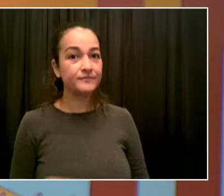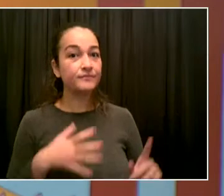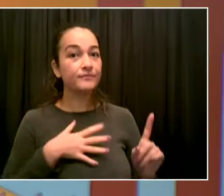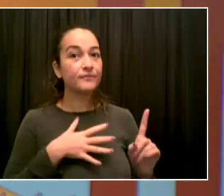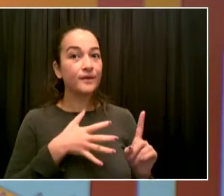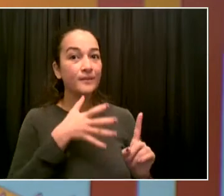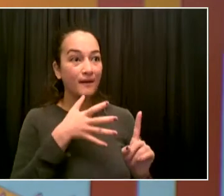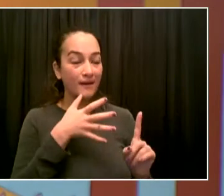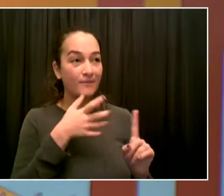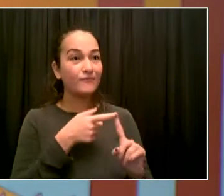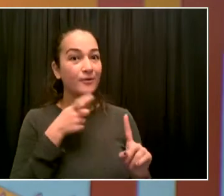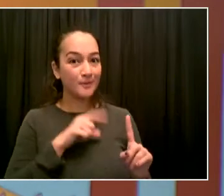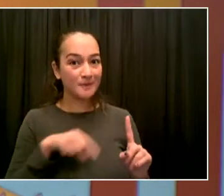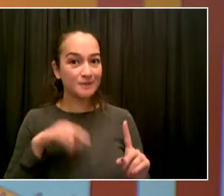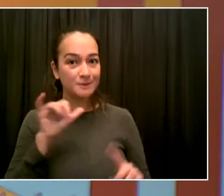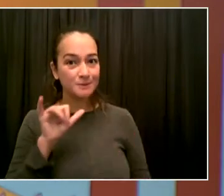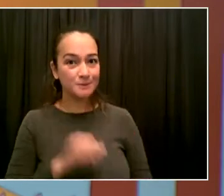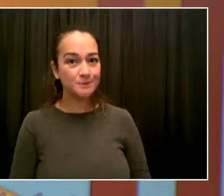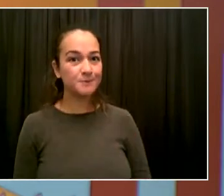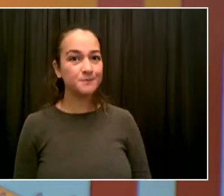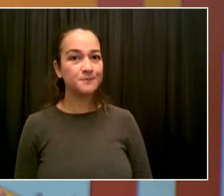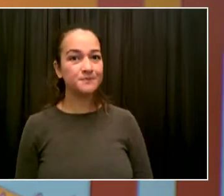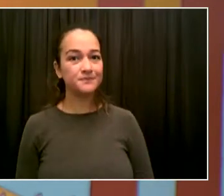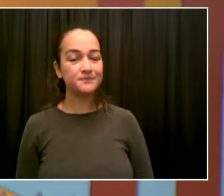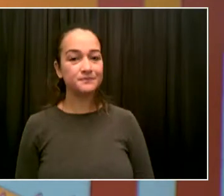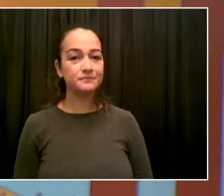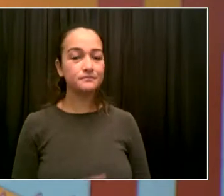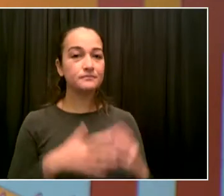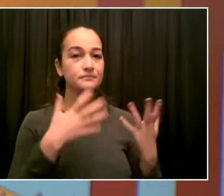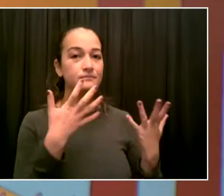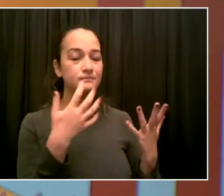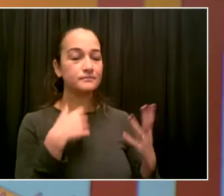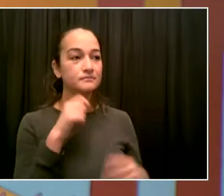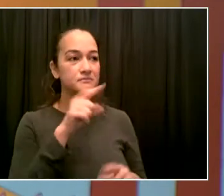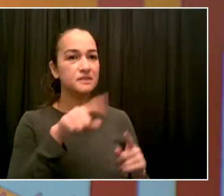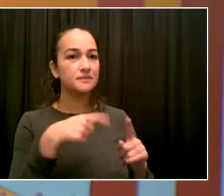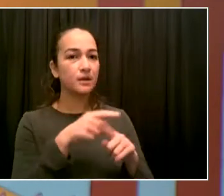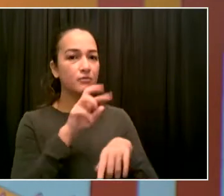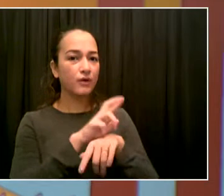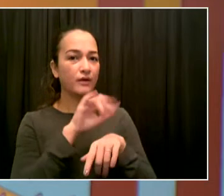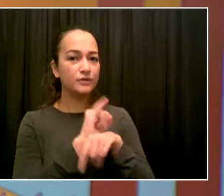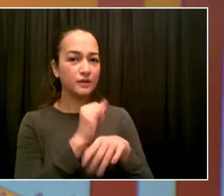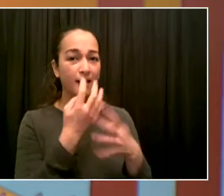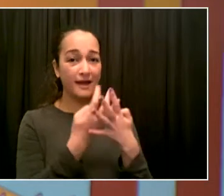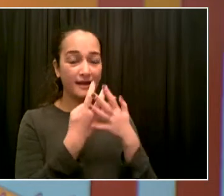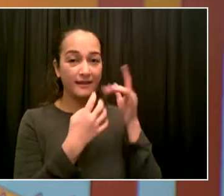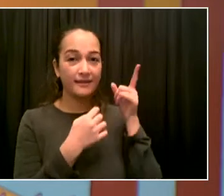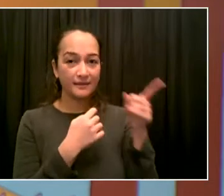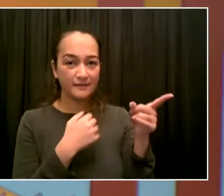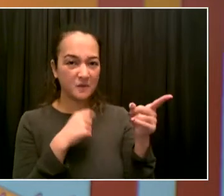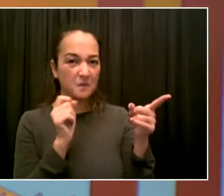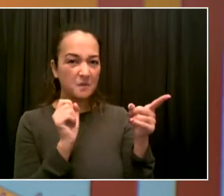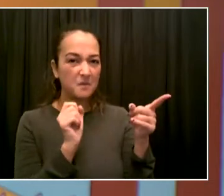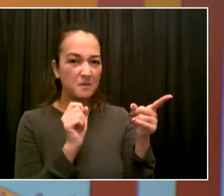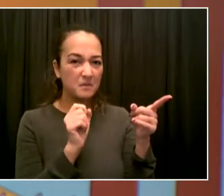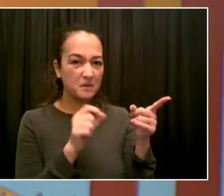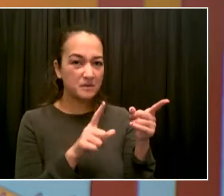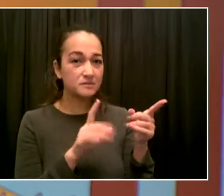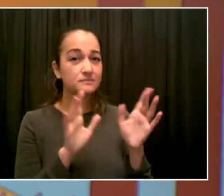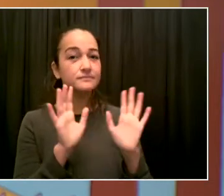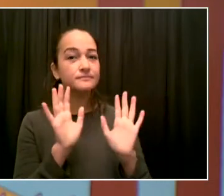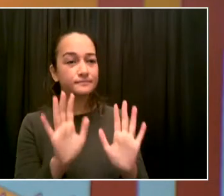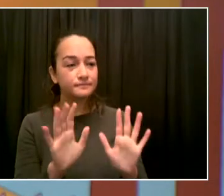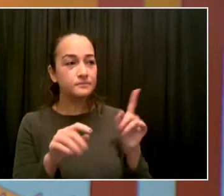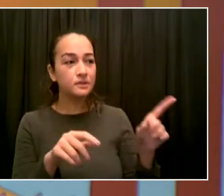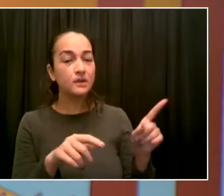on RIKERS. Talking about the transfer of detainees last week, the governor